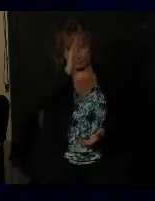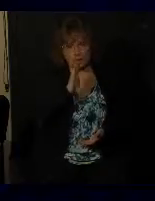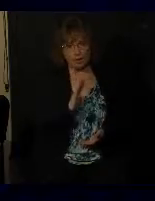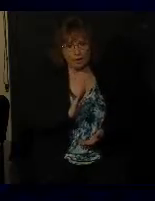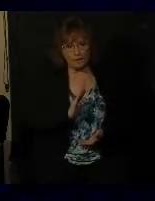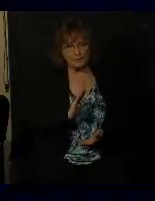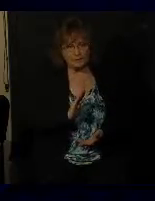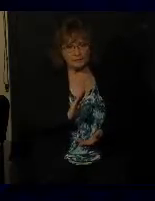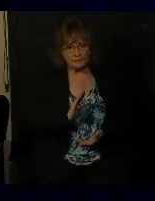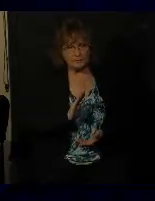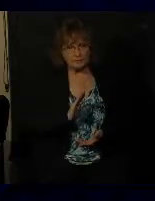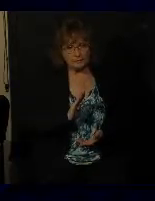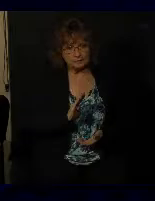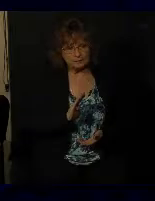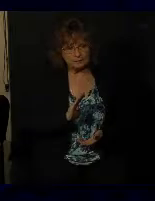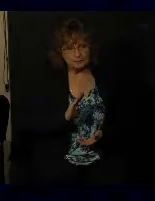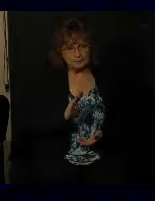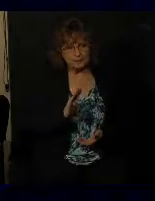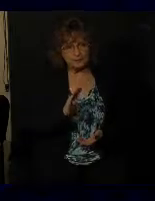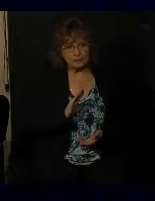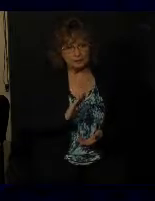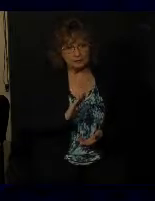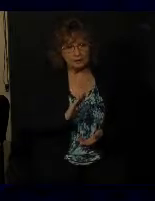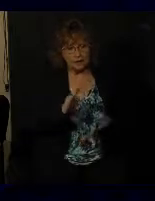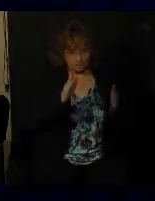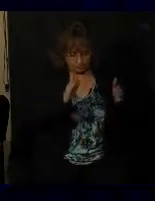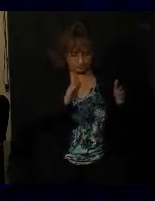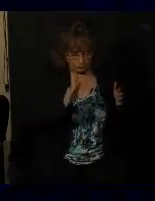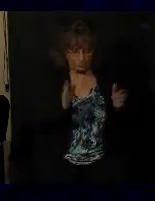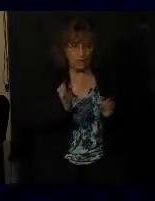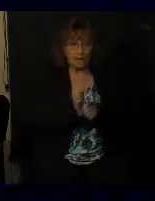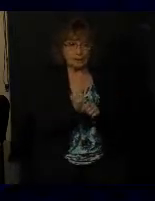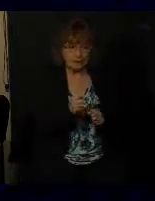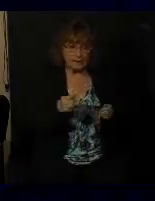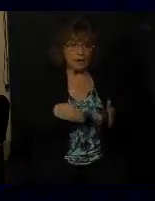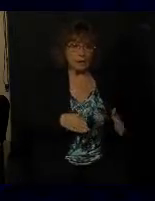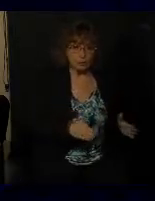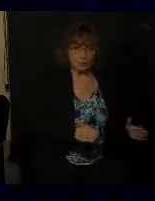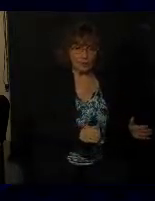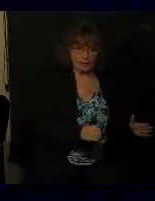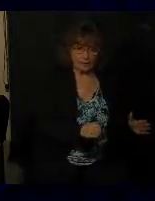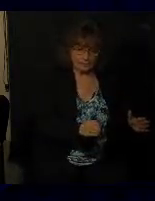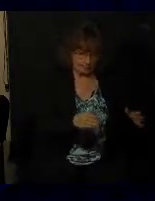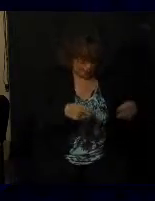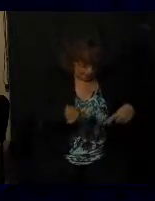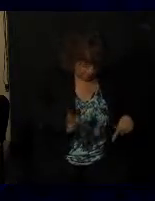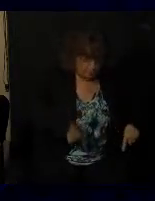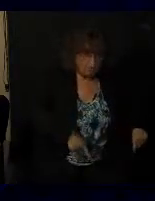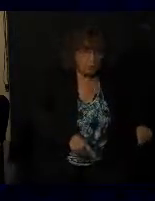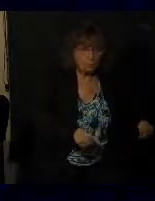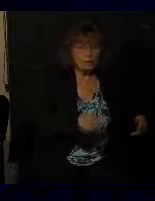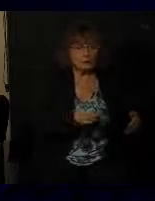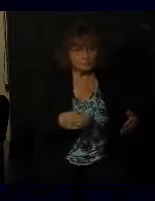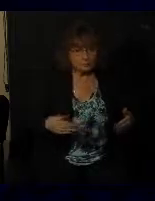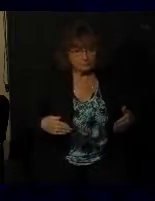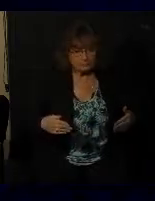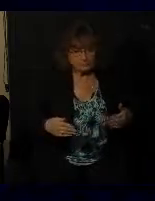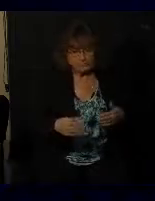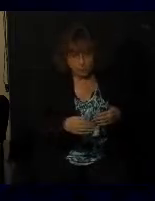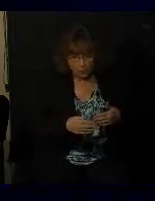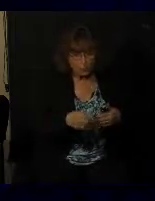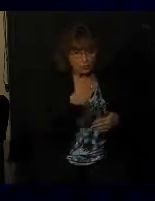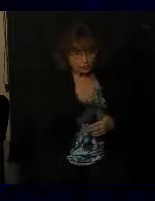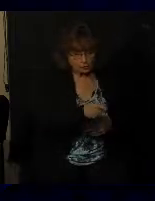will loose the loins of kings.'" Verse 2, "I will go before thee and make the crooked places straight. I